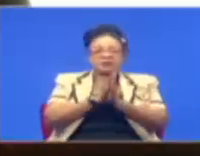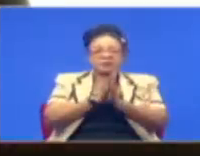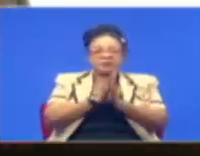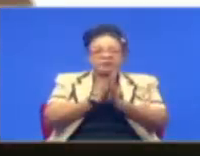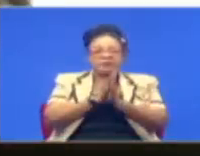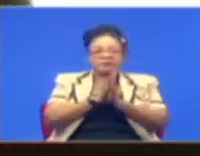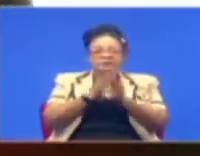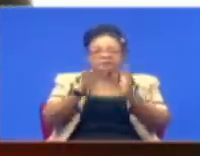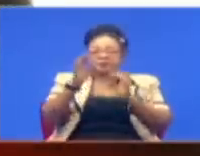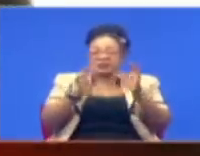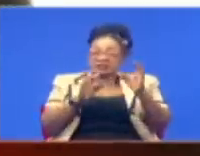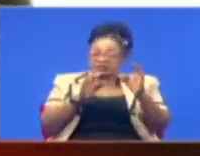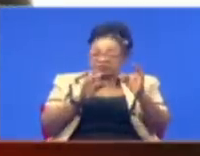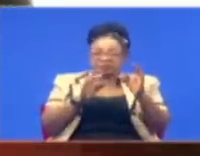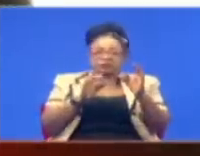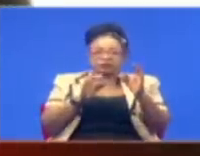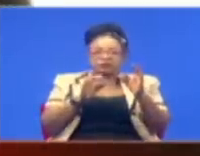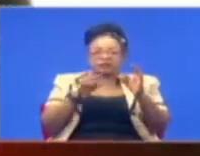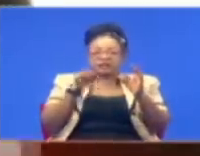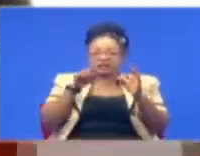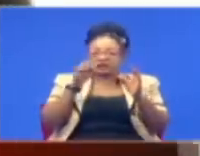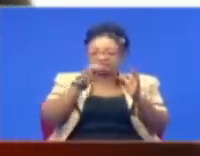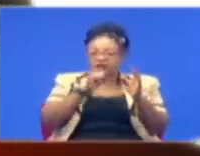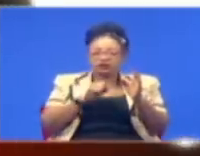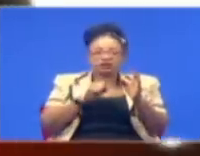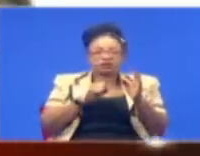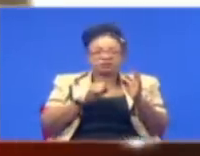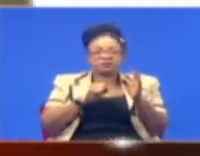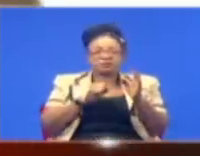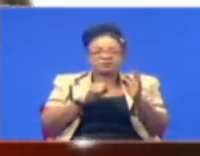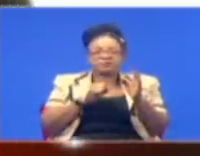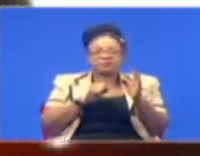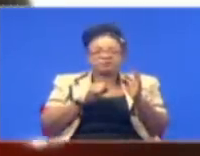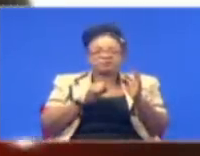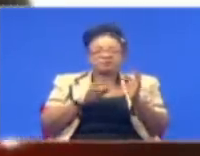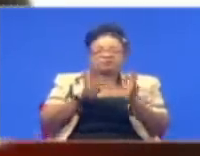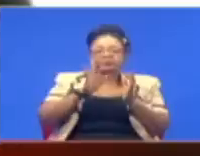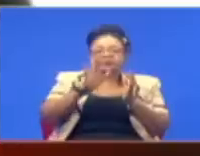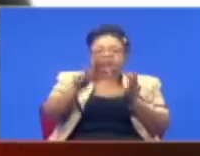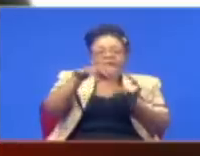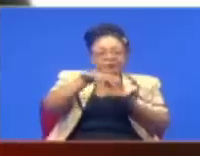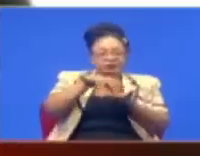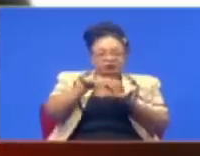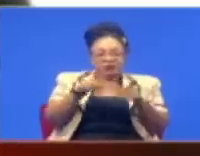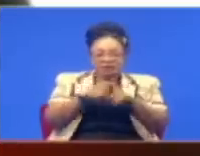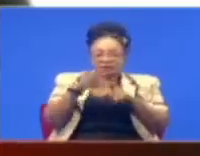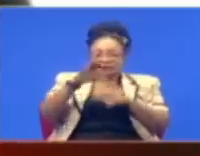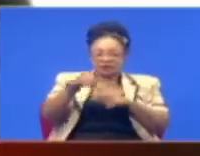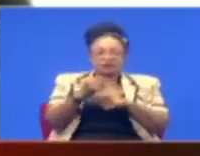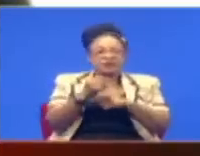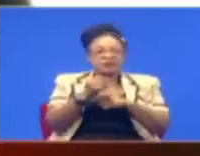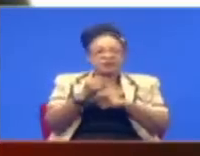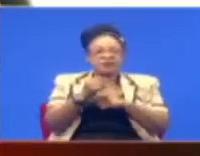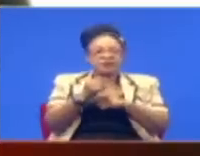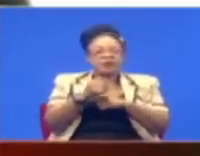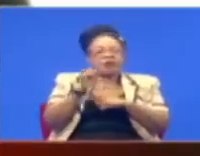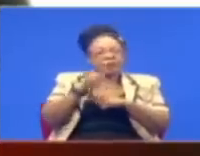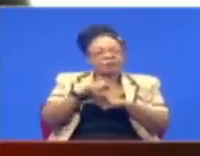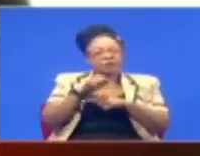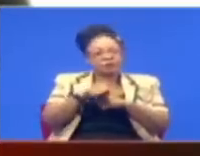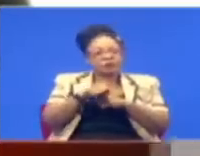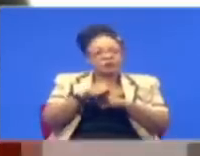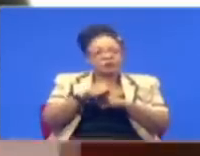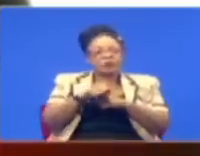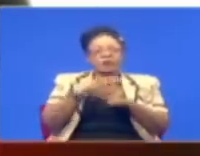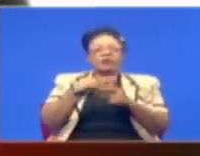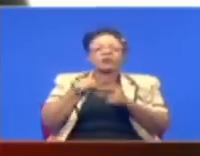in this age. Given your position as the Chief Justice, are you the kind of Chief Justice who is